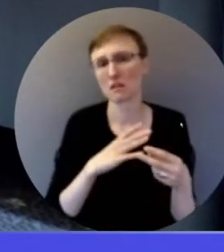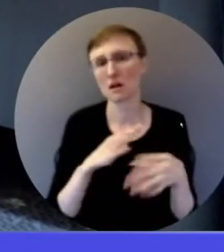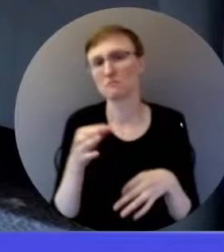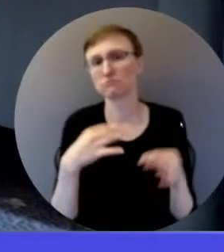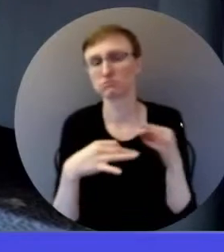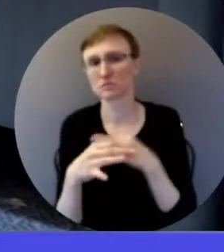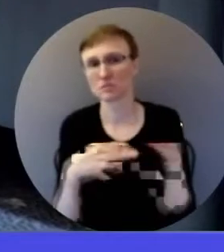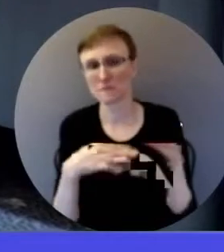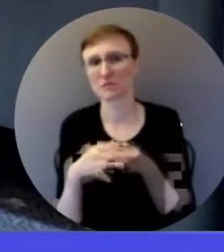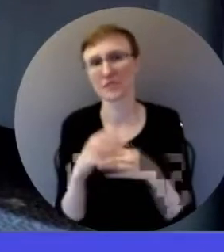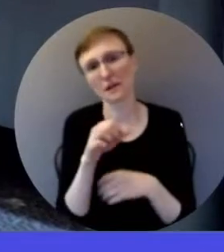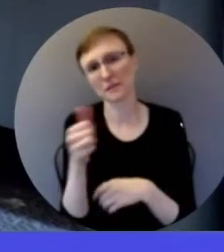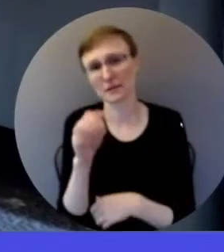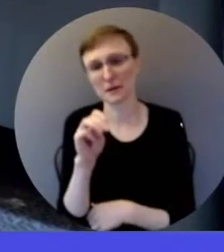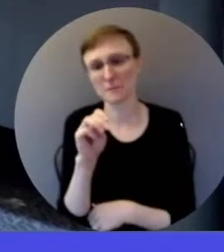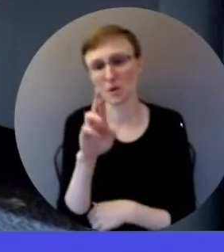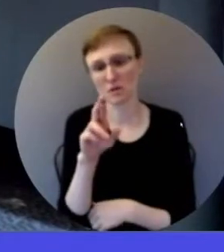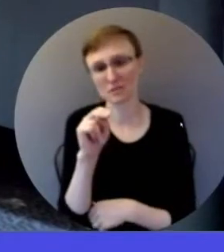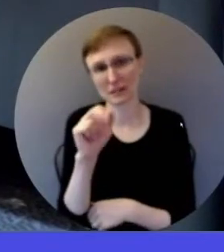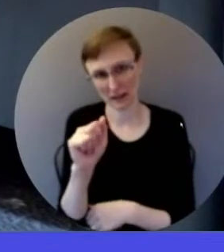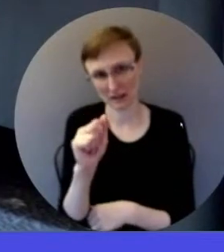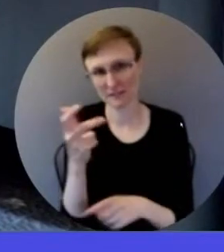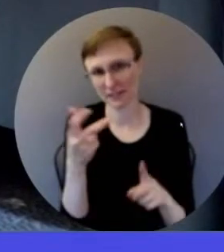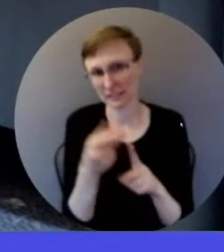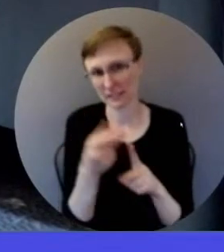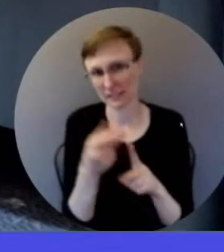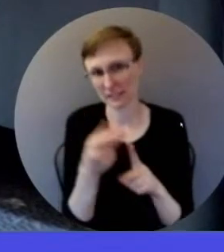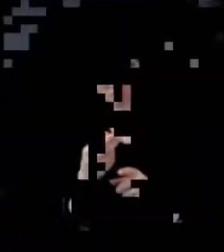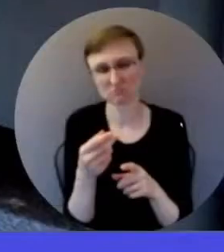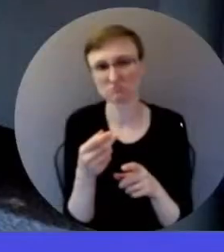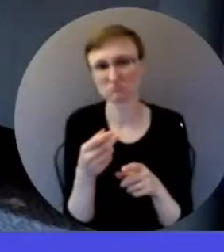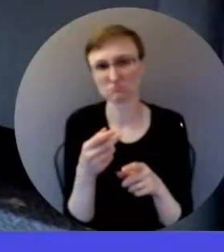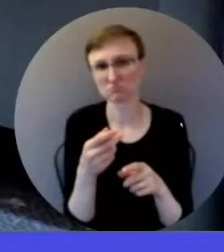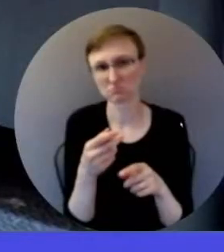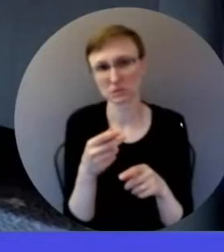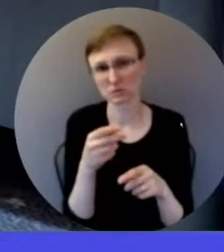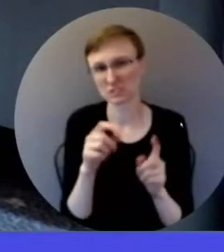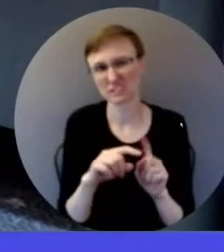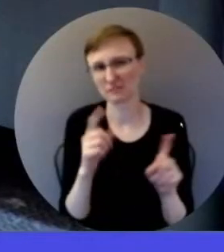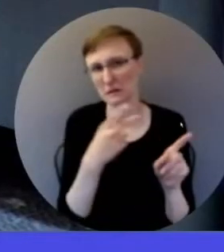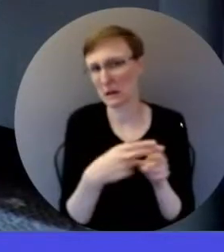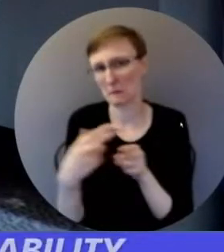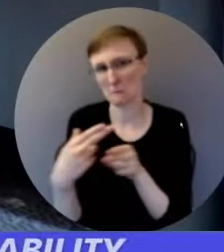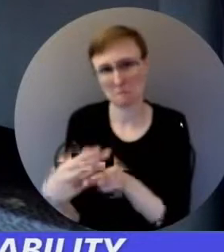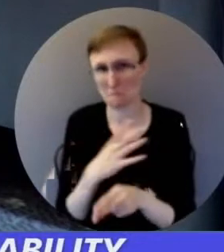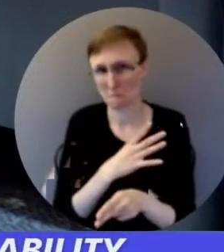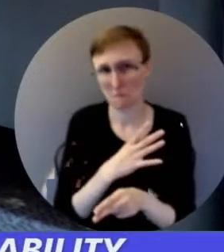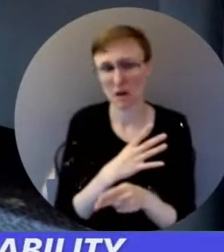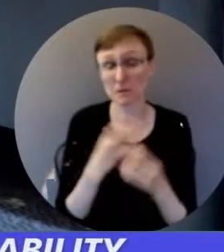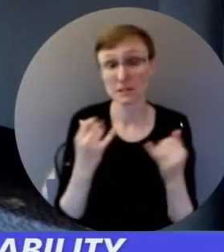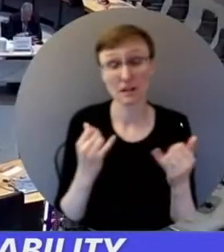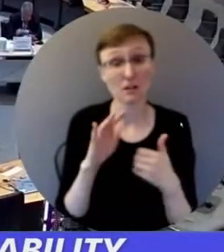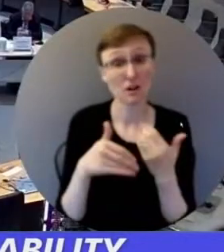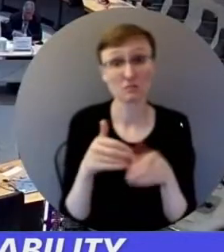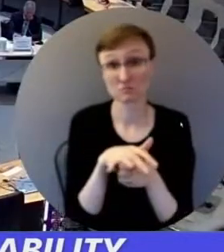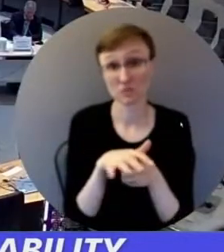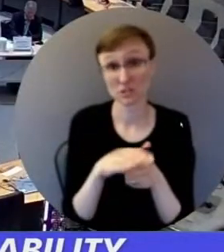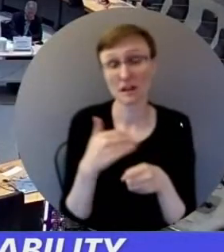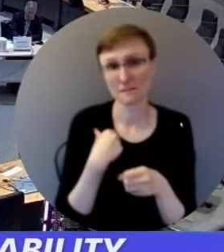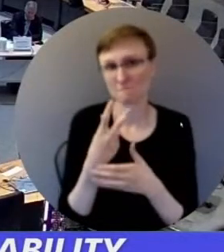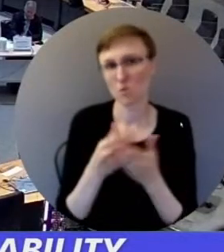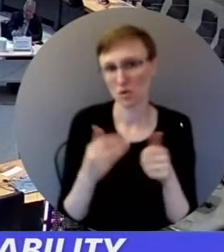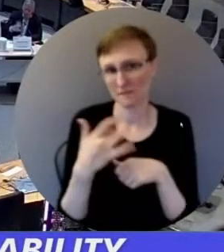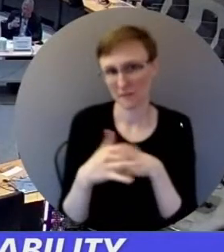vaccine, but as I said, that shouldn't be a problem. All our sites now have both vaccines available. Yeah. I think I'd like to jump in there as